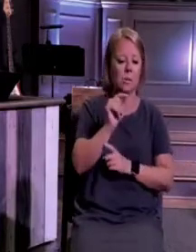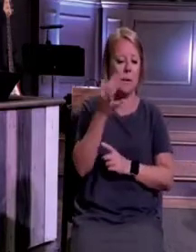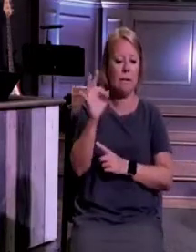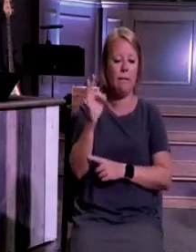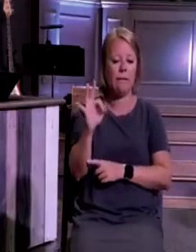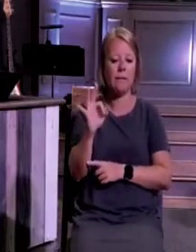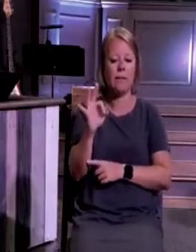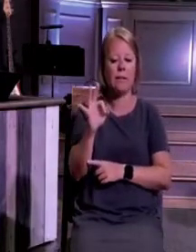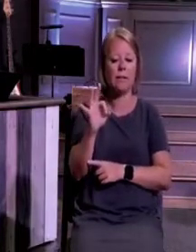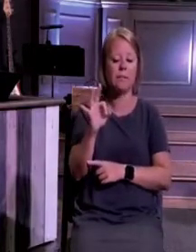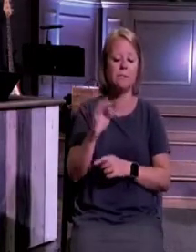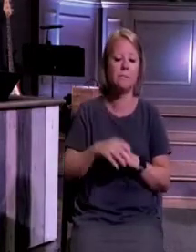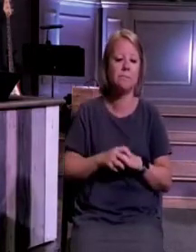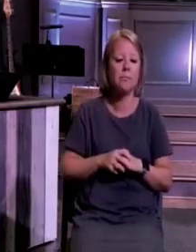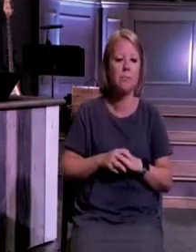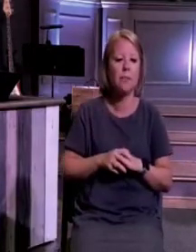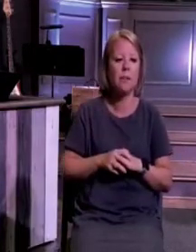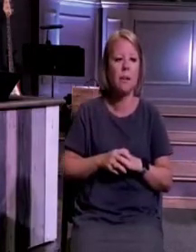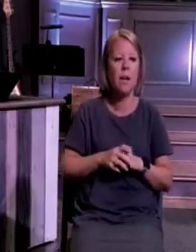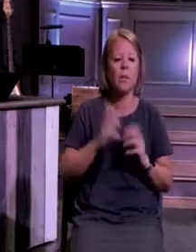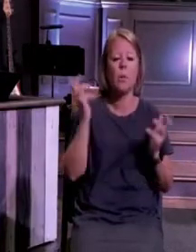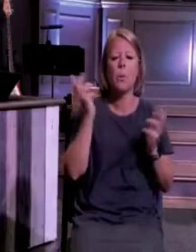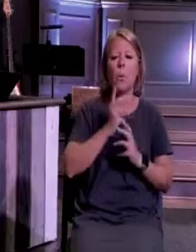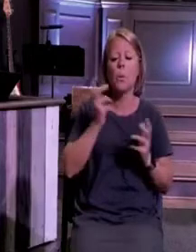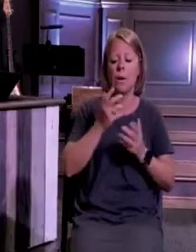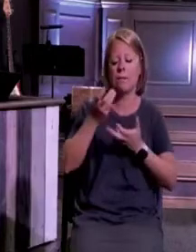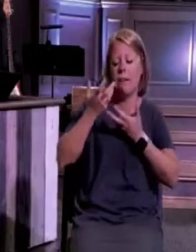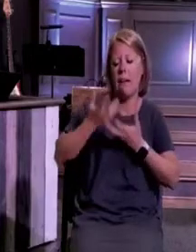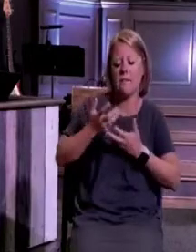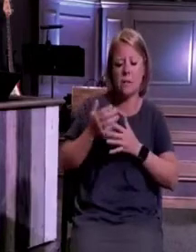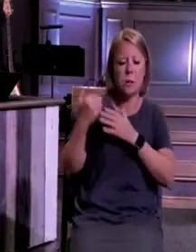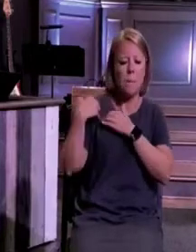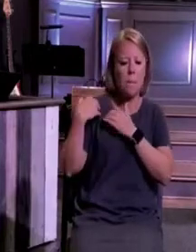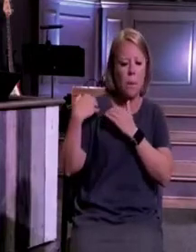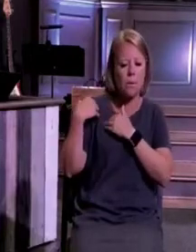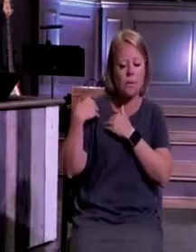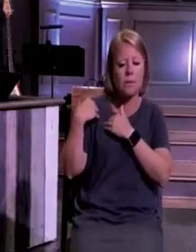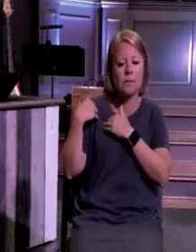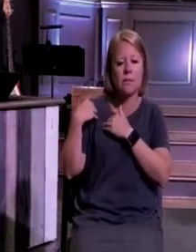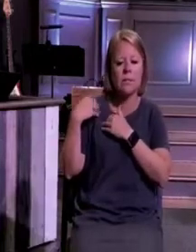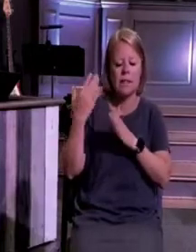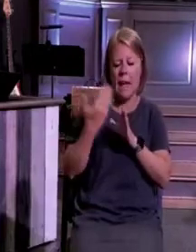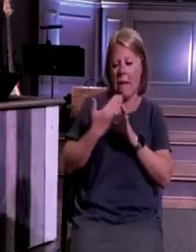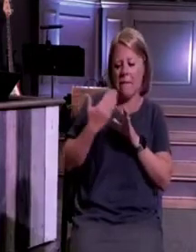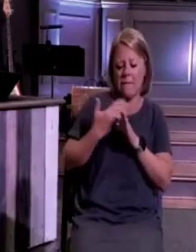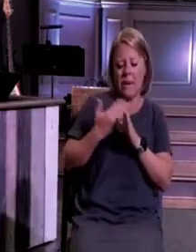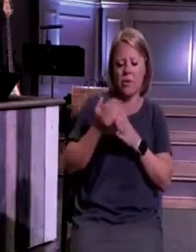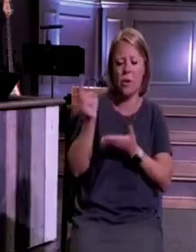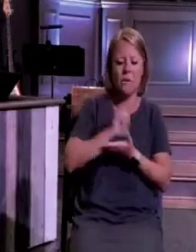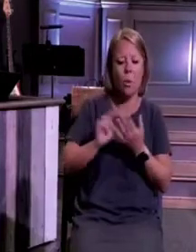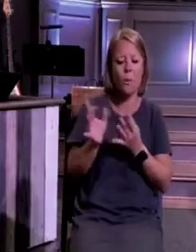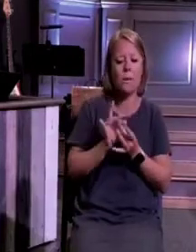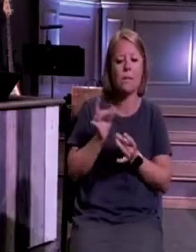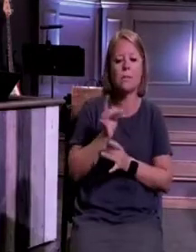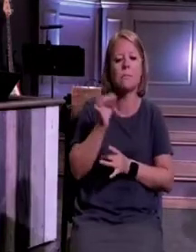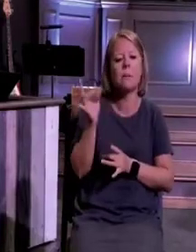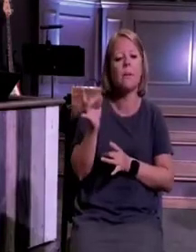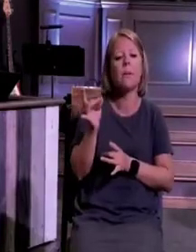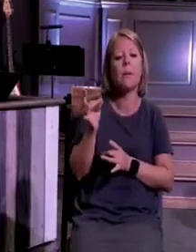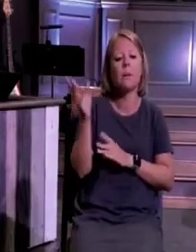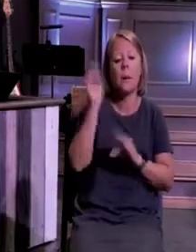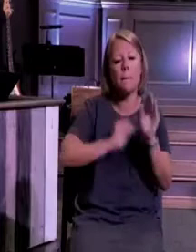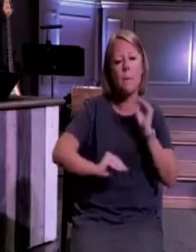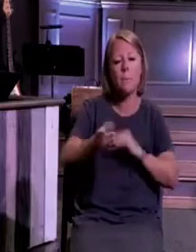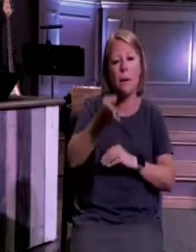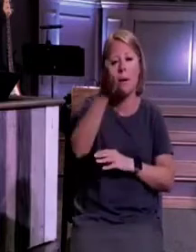2019, and the incredible heaviness and burden, the aggravation of the Holy Spirit, the movement